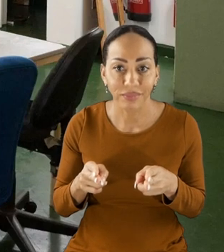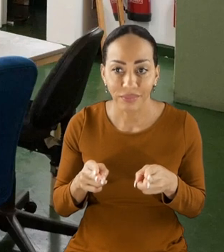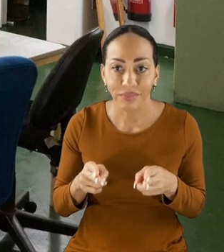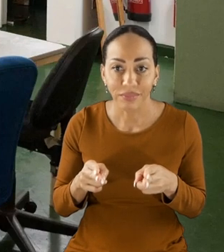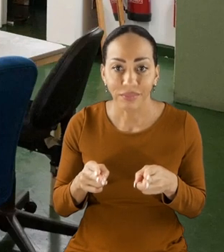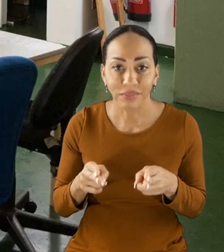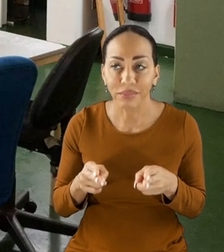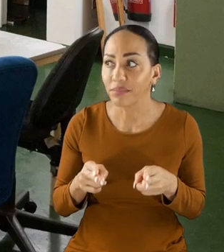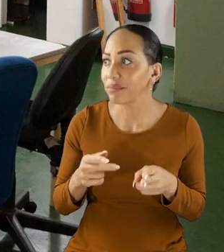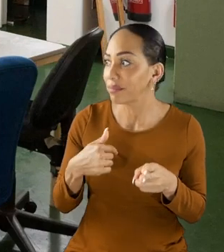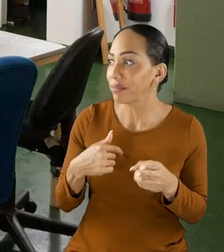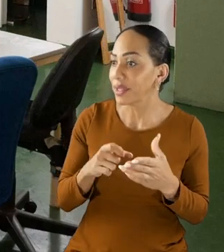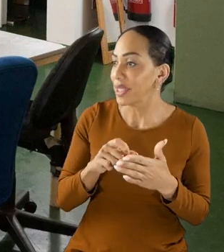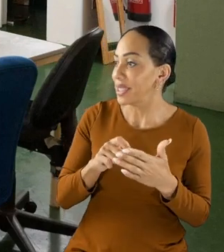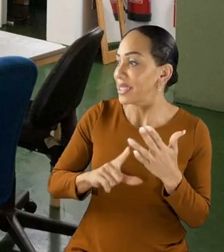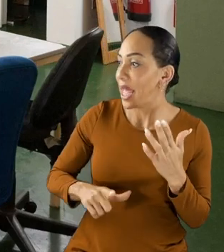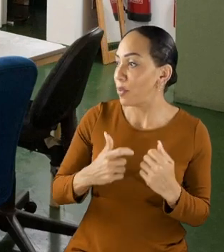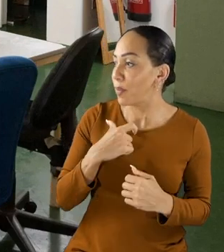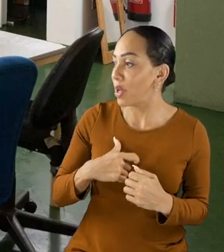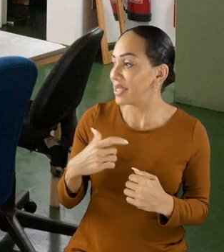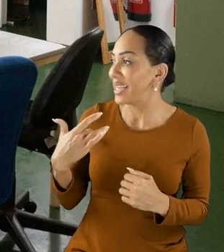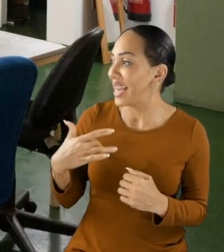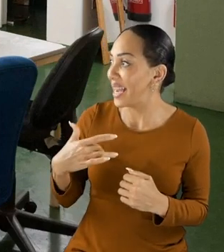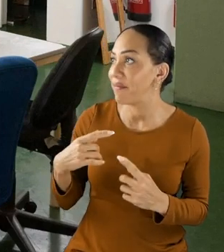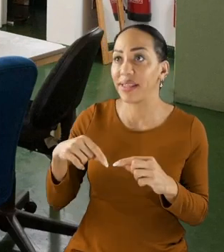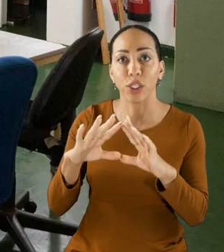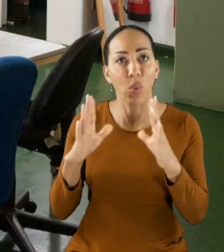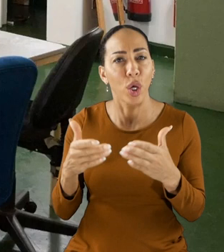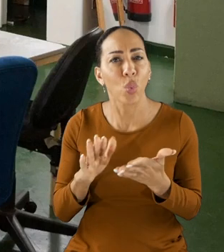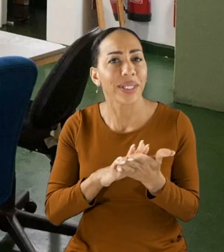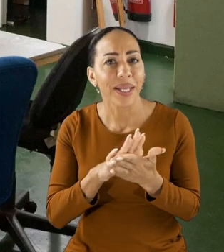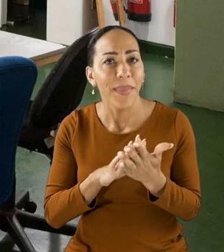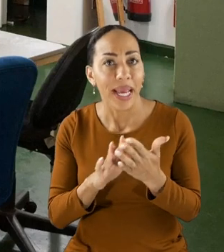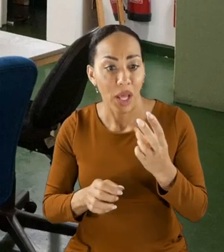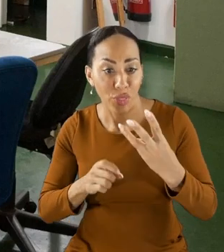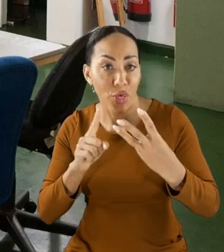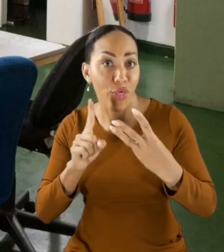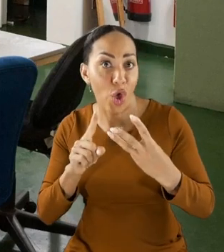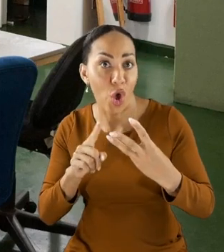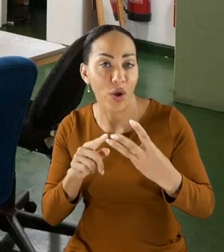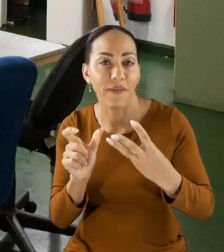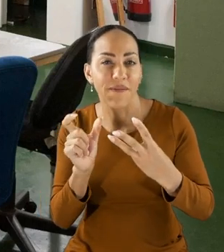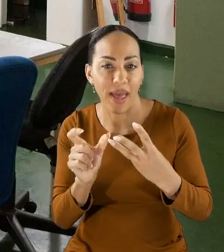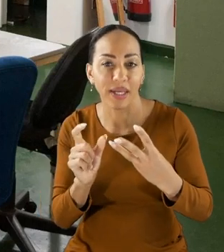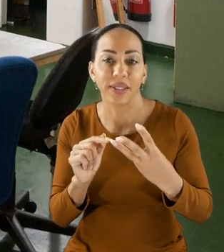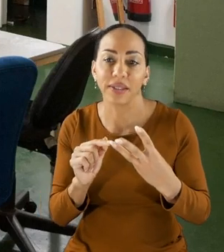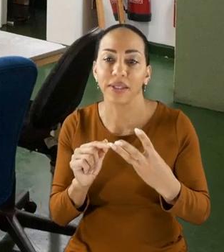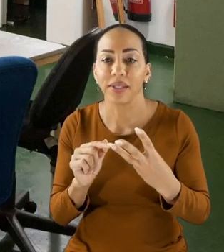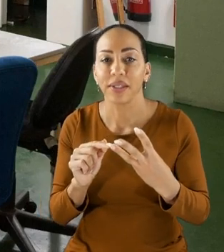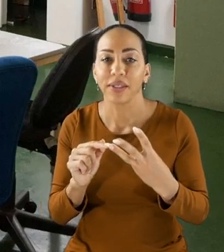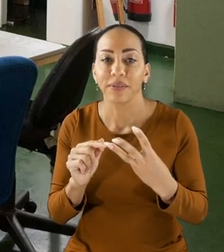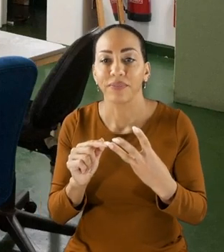what it actually means to live as a disabled person in the world. And then the kind of, the third life of it, it